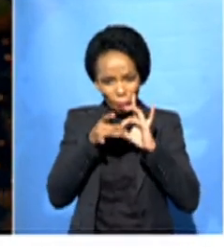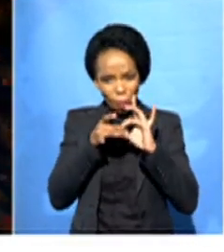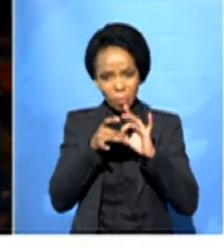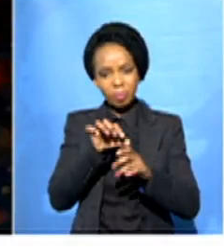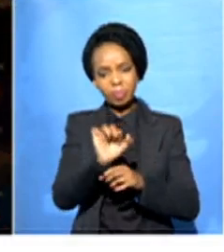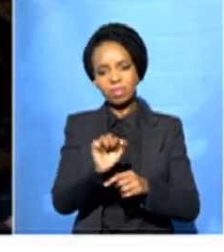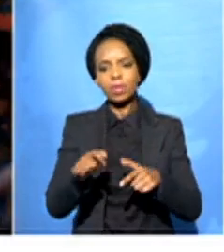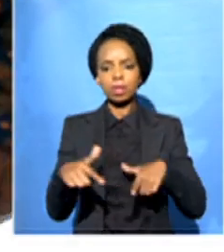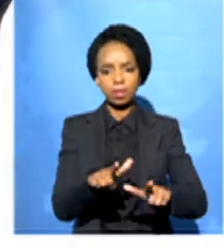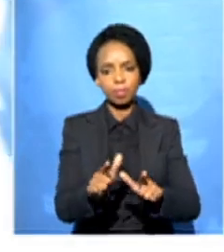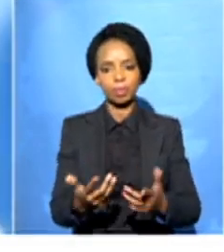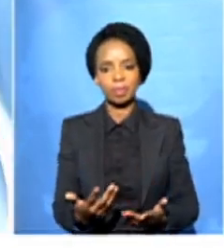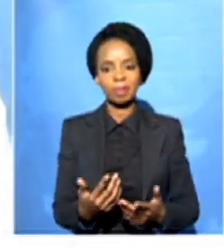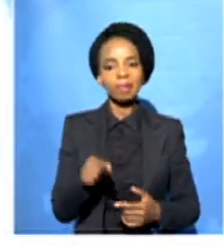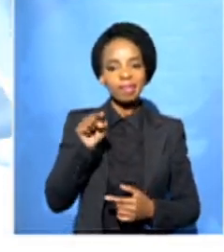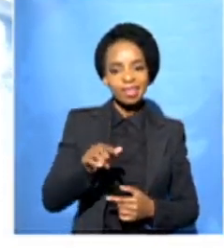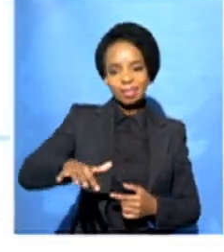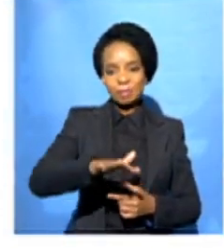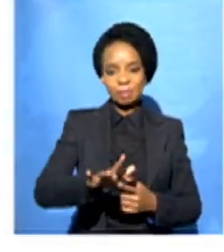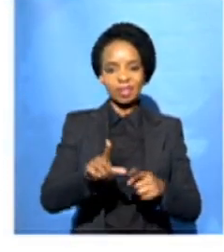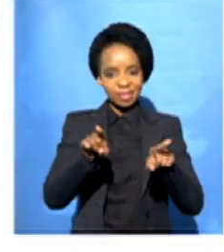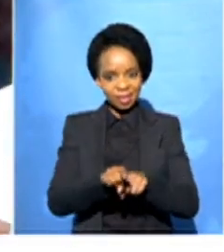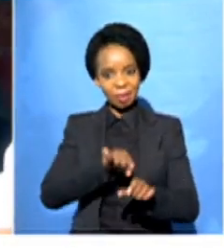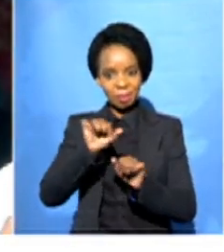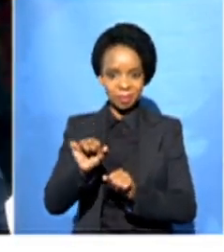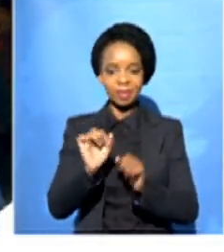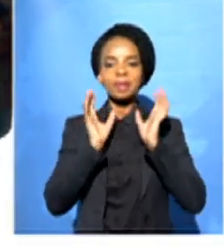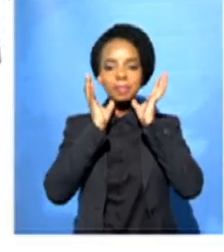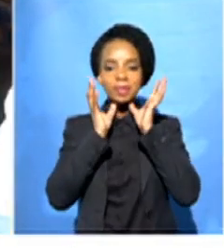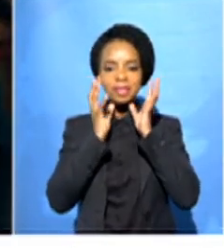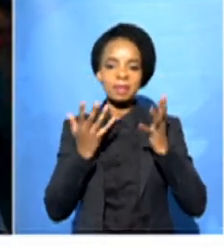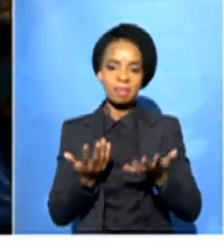and the party of Julius Malema in that area. But right now, let's just speak to the footage that